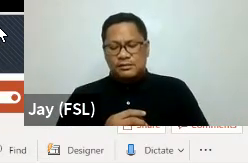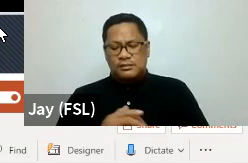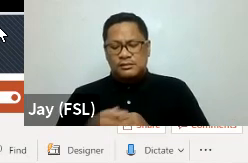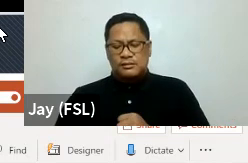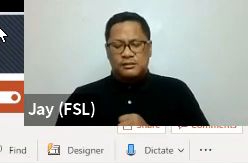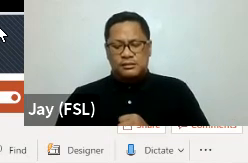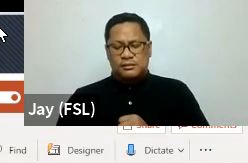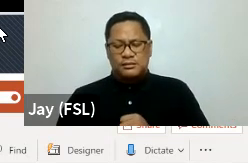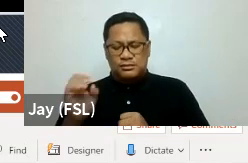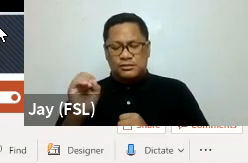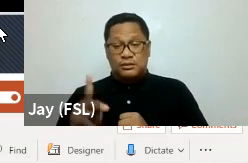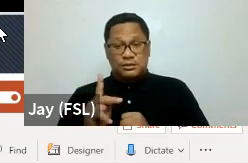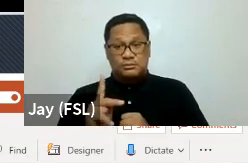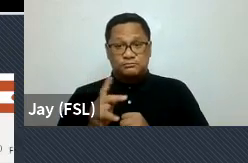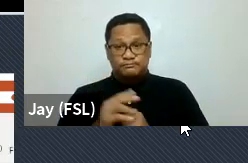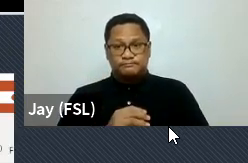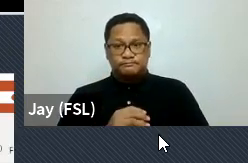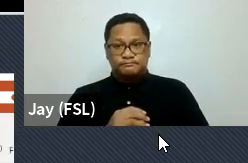okay, so